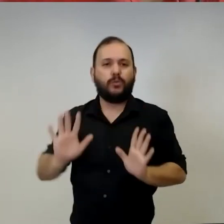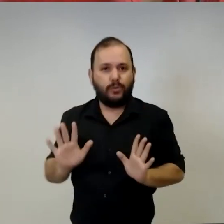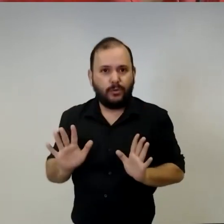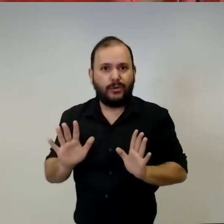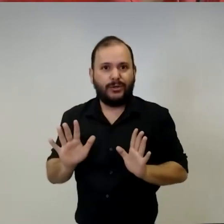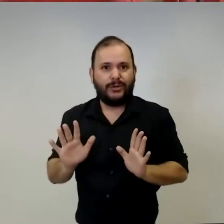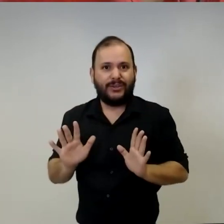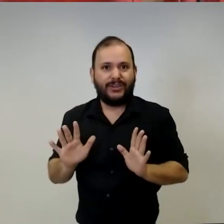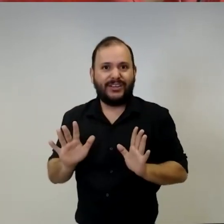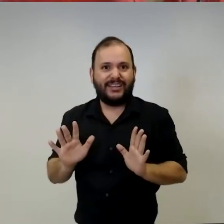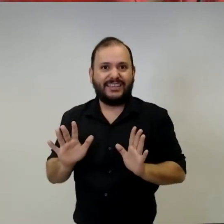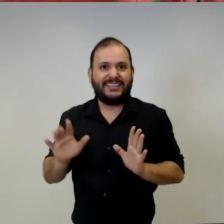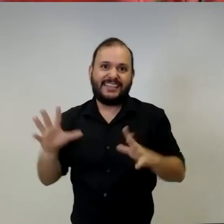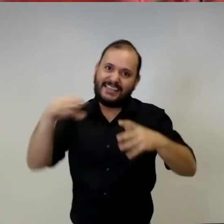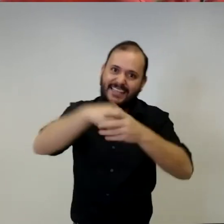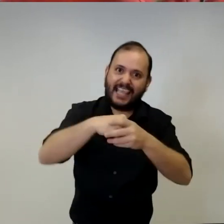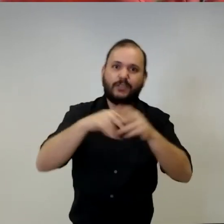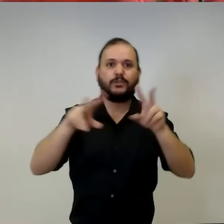research nowadays.